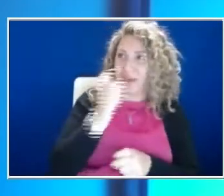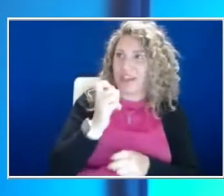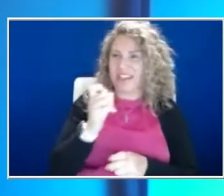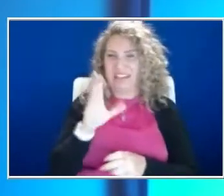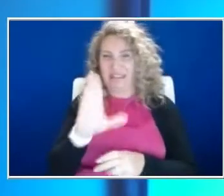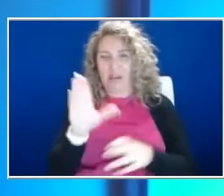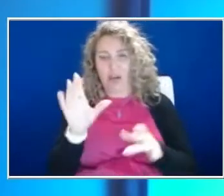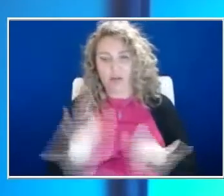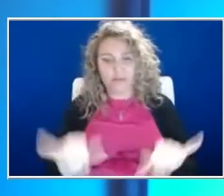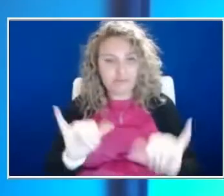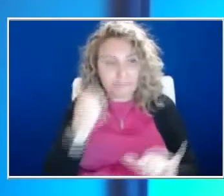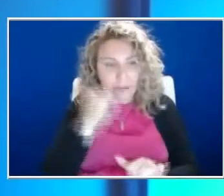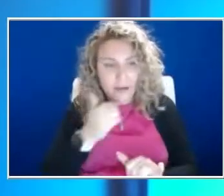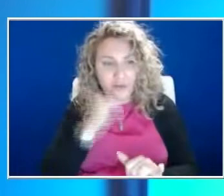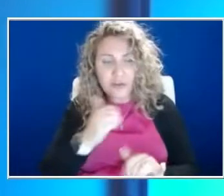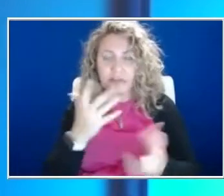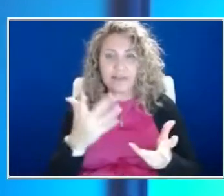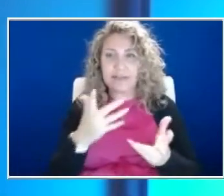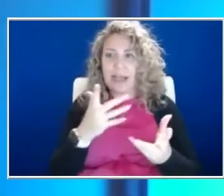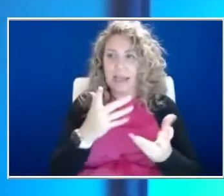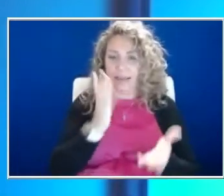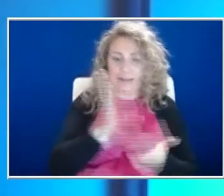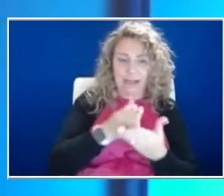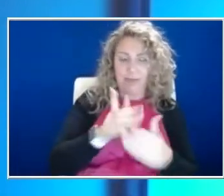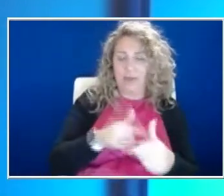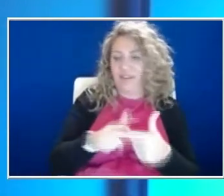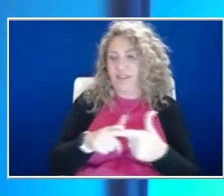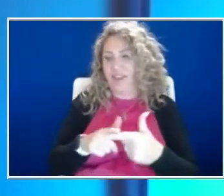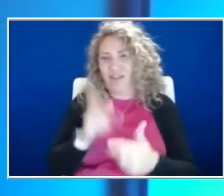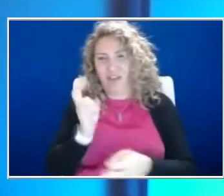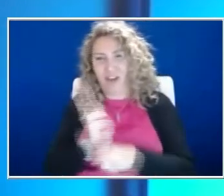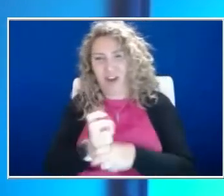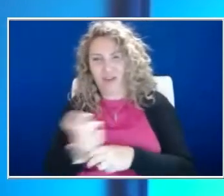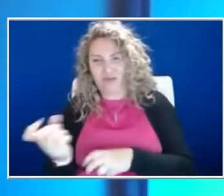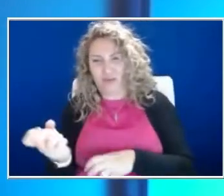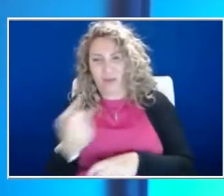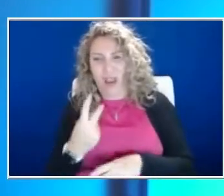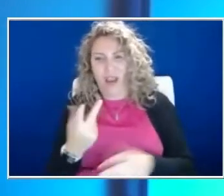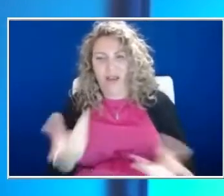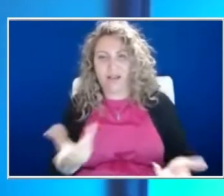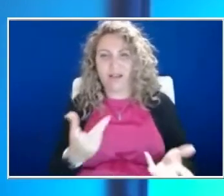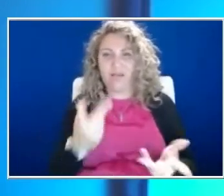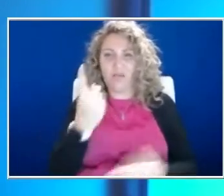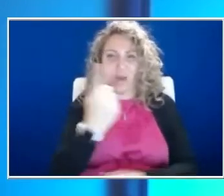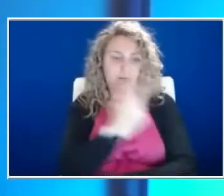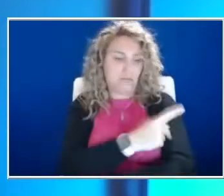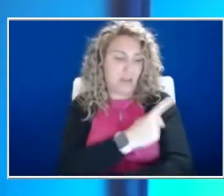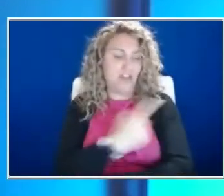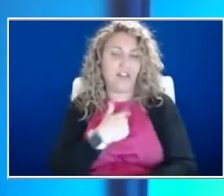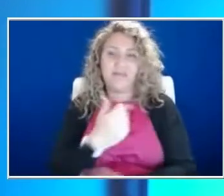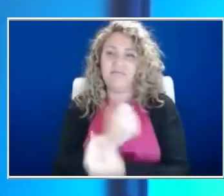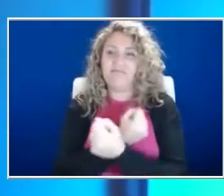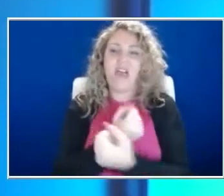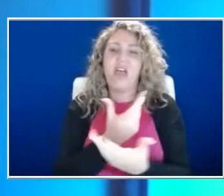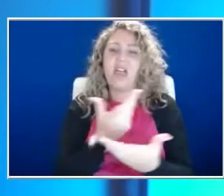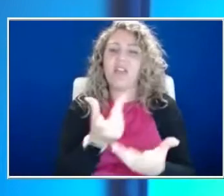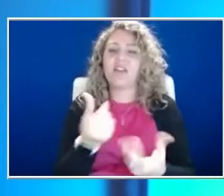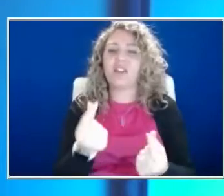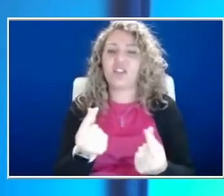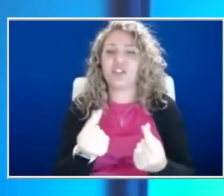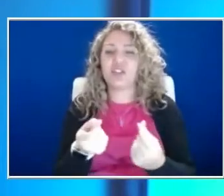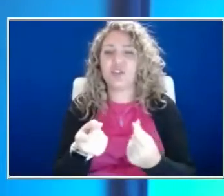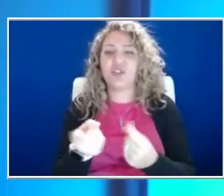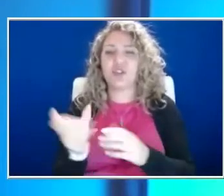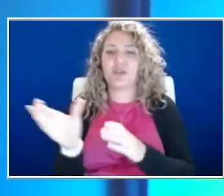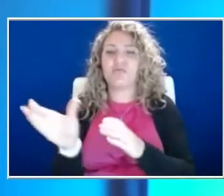right? I have one patient that I love what they do is she brings about 3 or 4